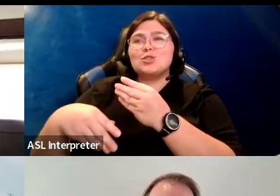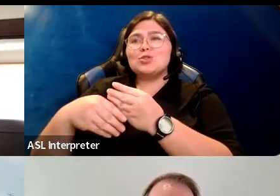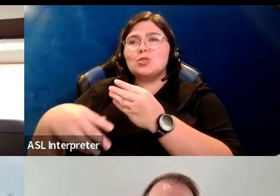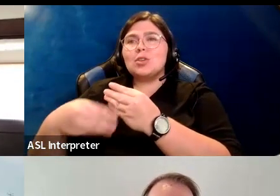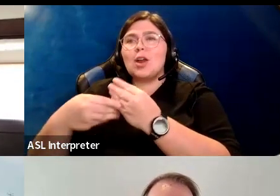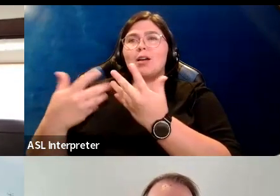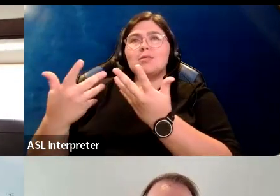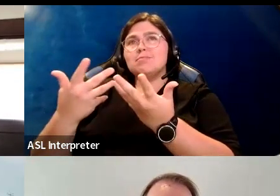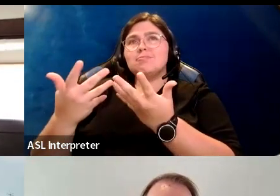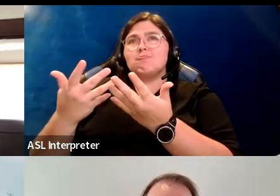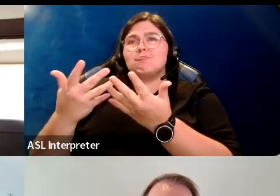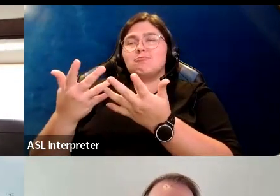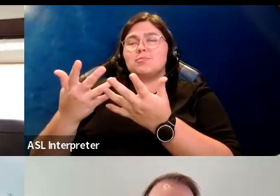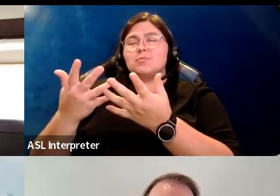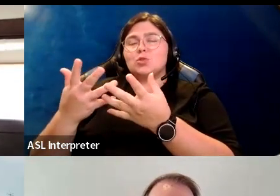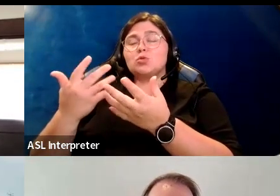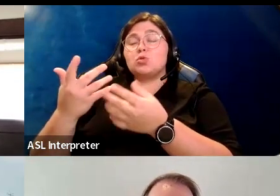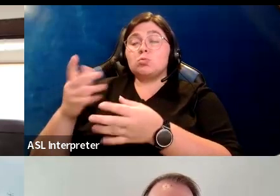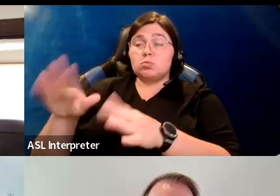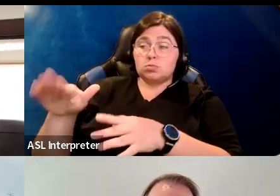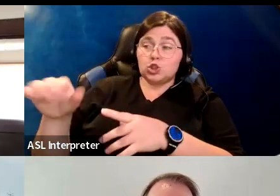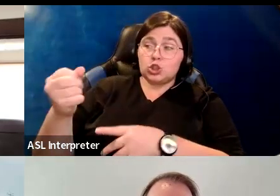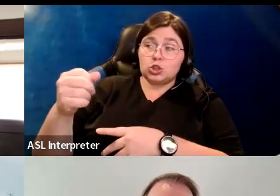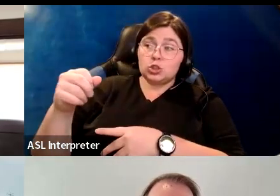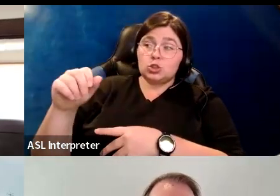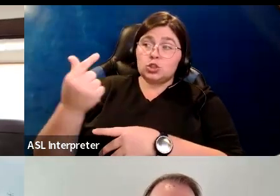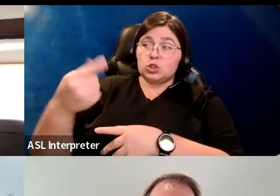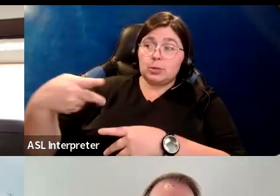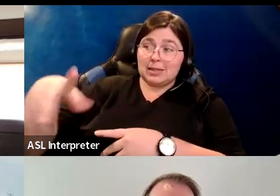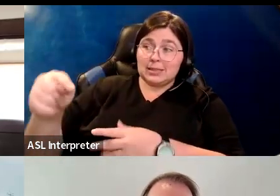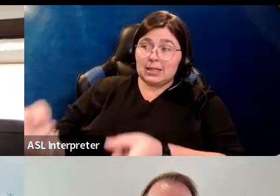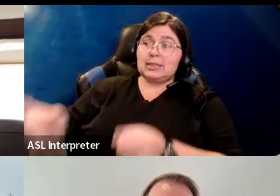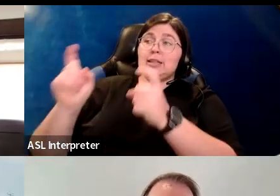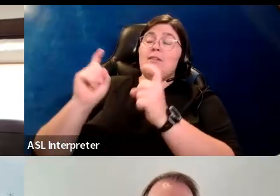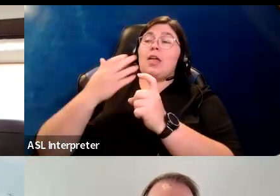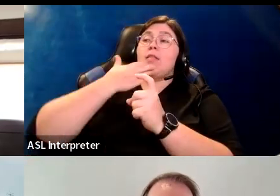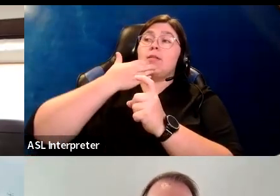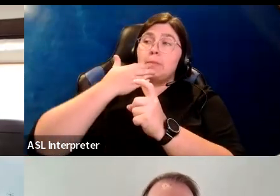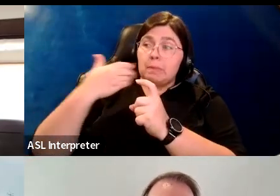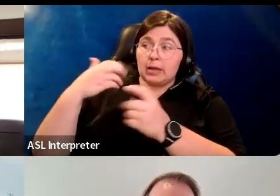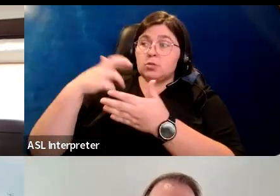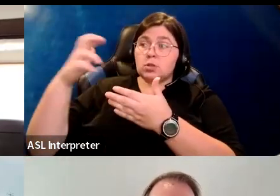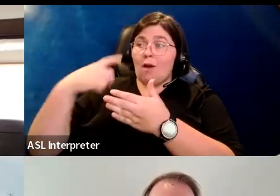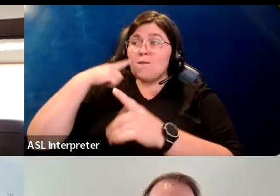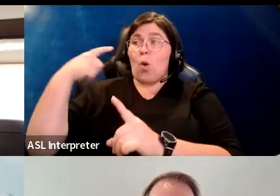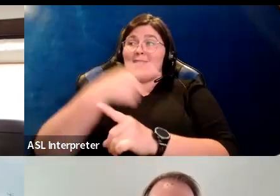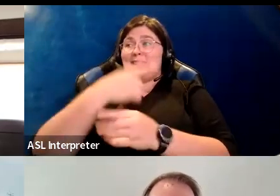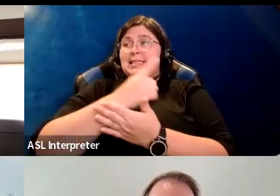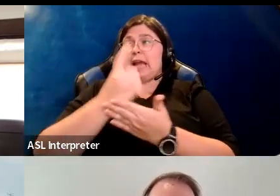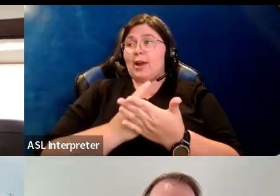have the GBT give us the best possible answer for the diagram we put in.